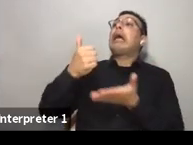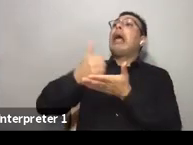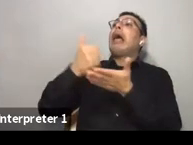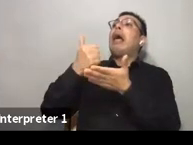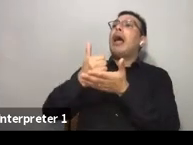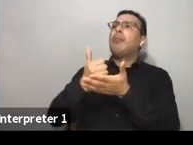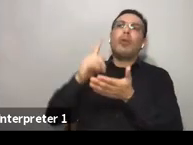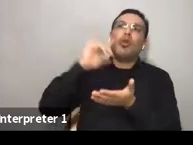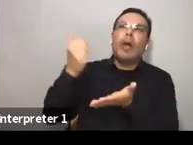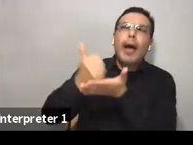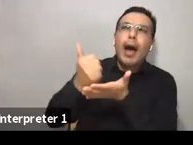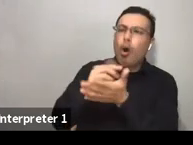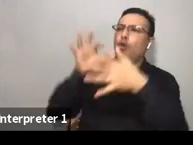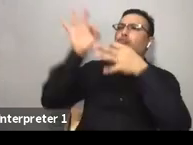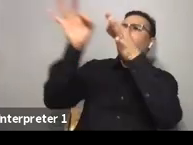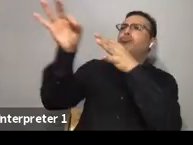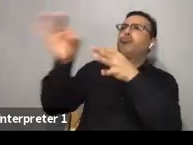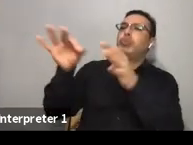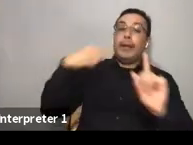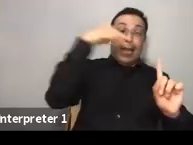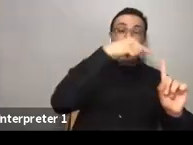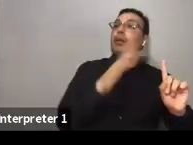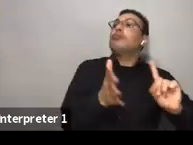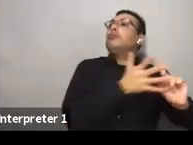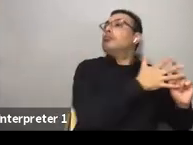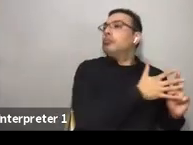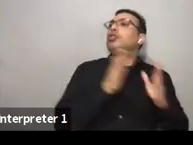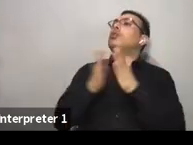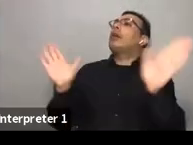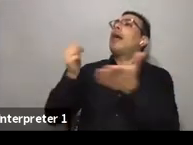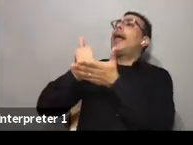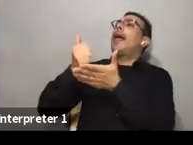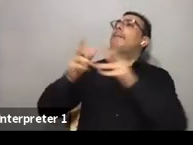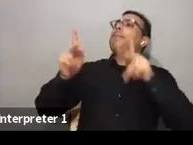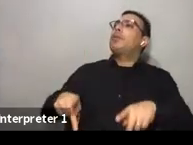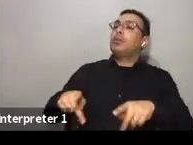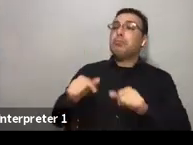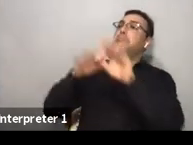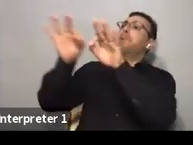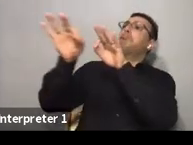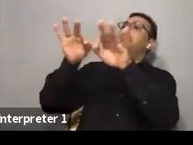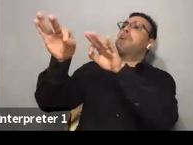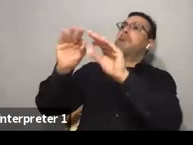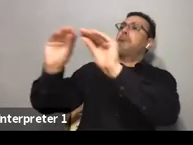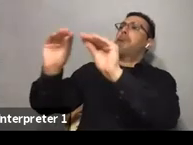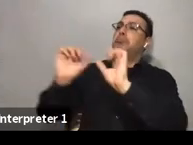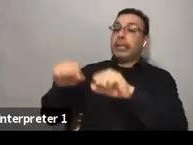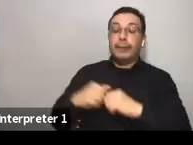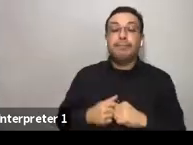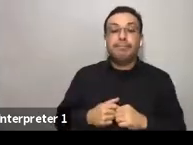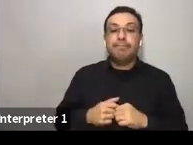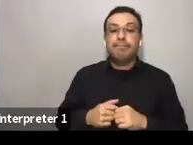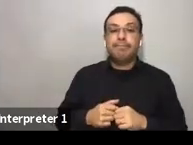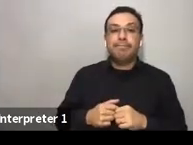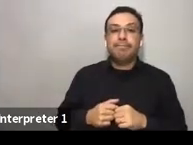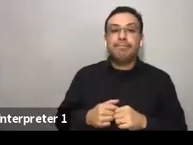And we're going to now talk a little bit about the government decides exception. So the only exceptions